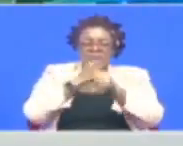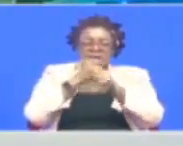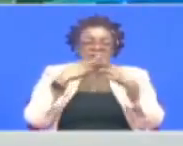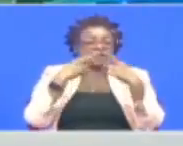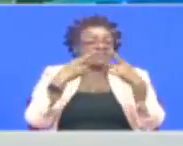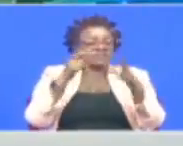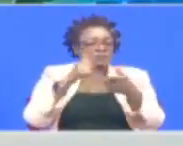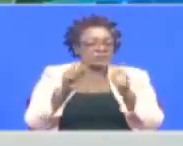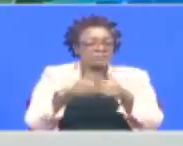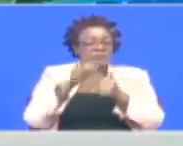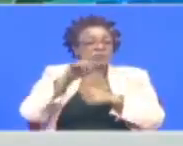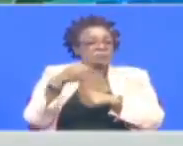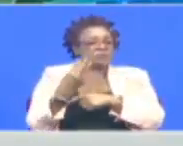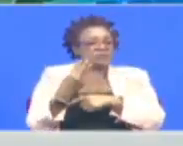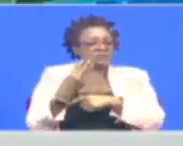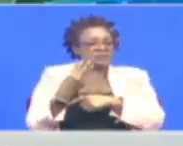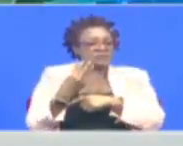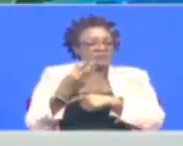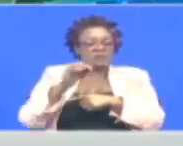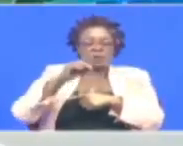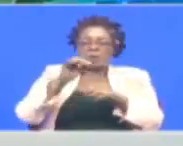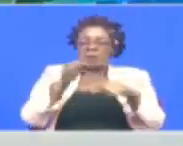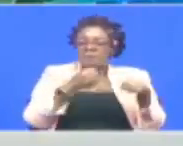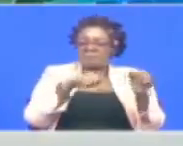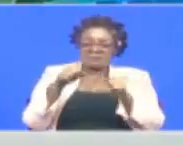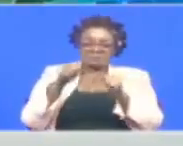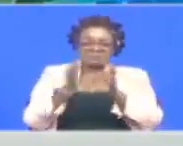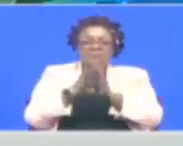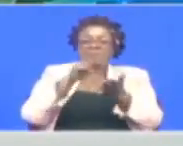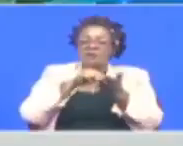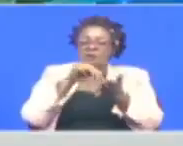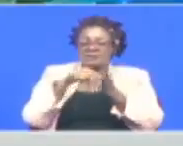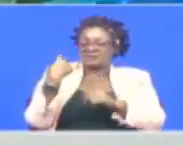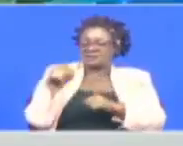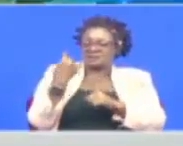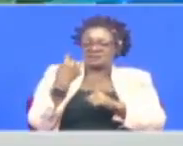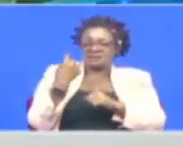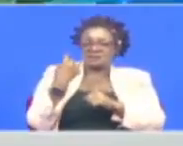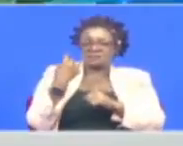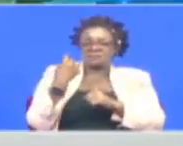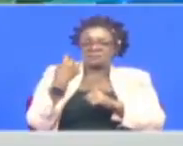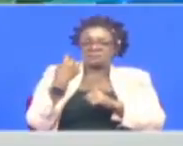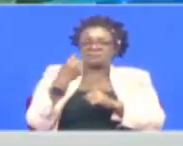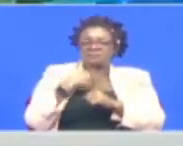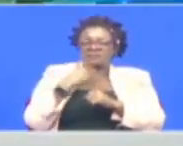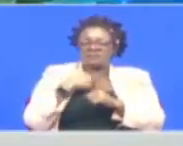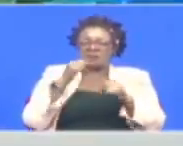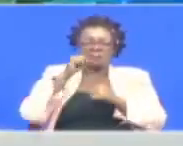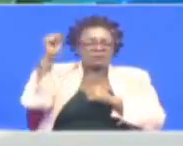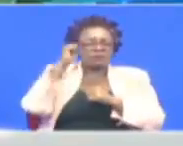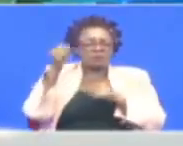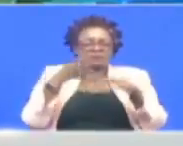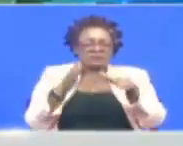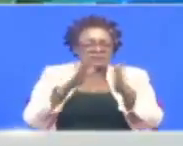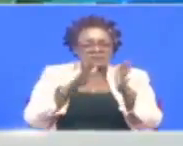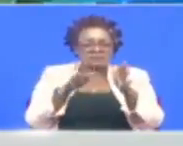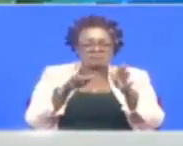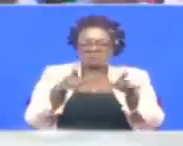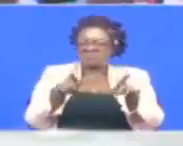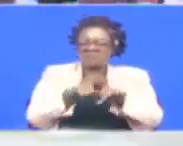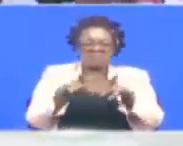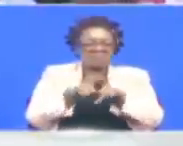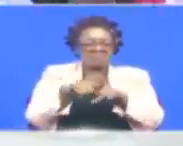to Jimmy Wanjigi in Homo Bay and, I believe, Migori yesterday. Ruto termed such political tactics as primitive.